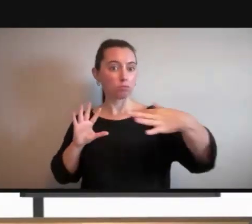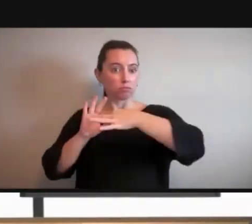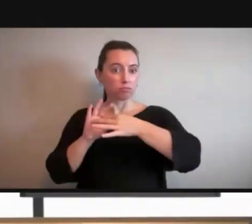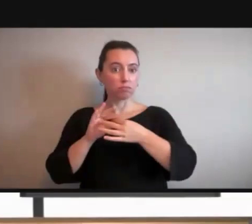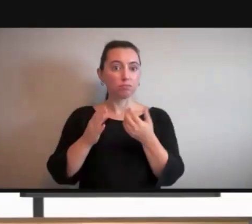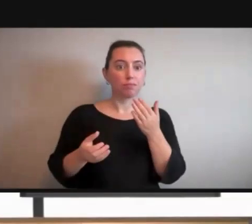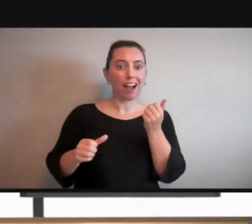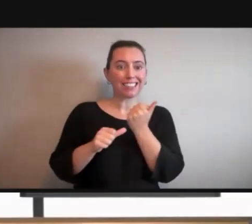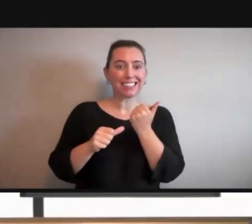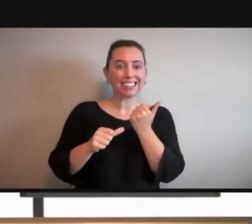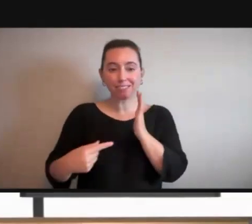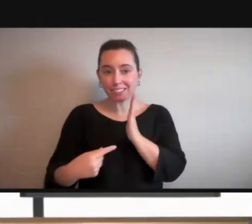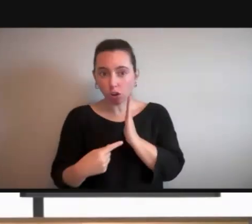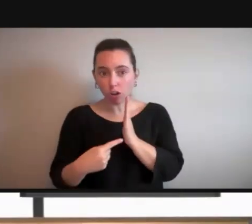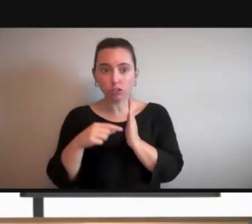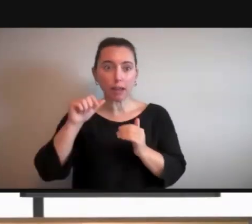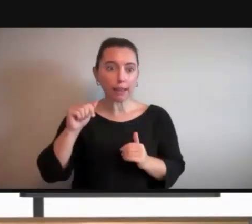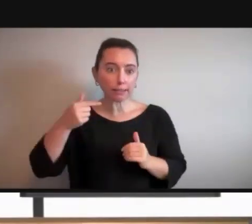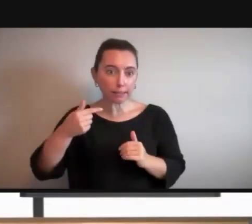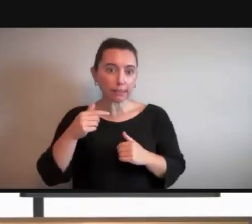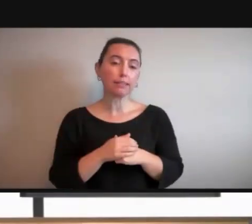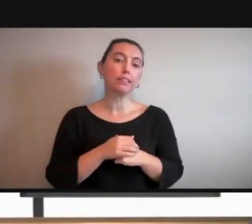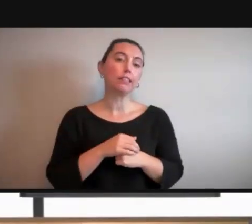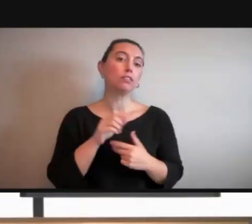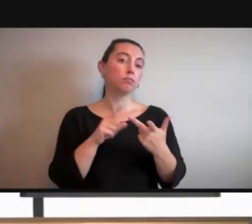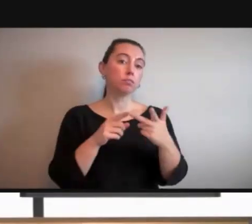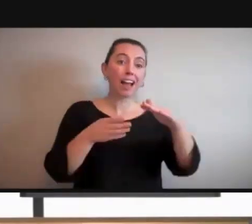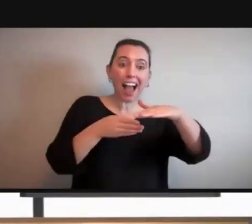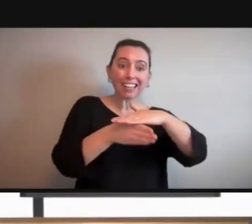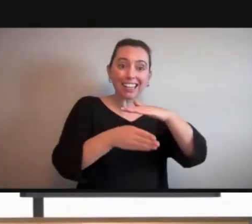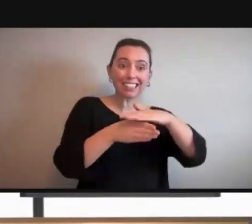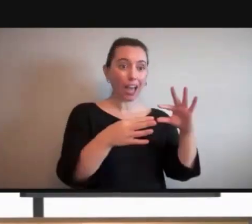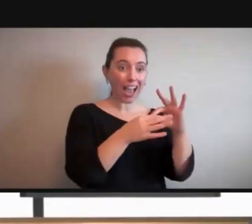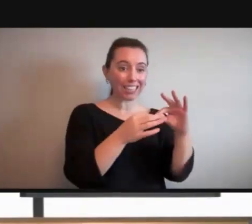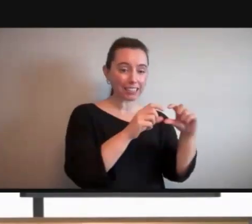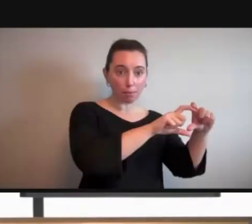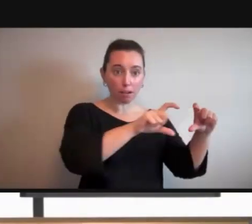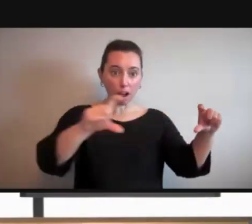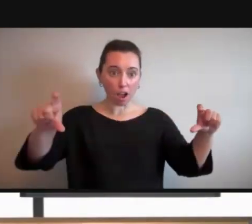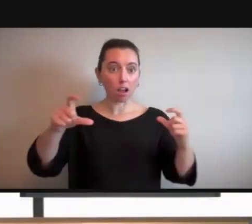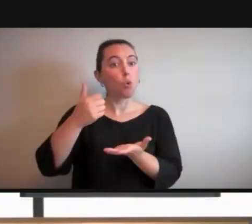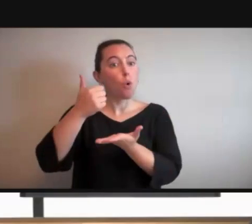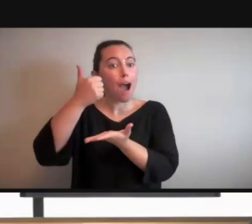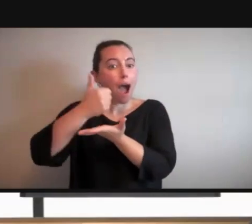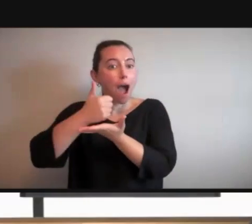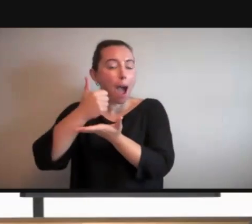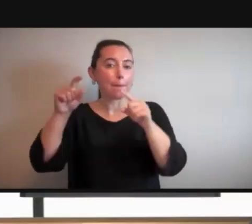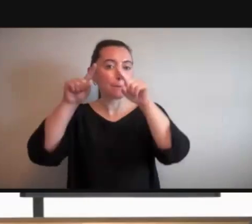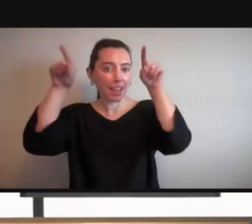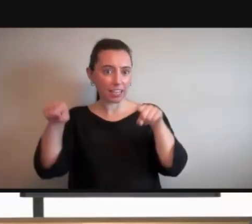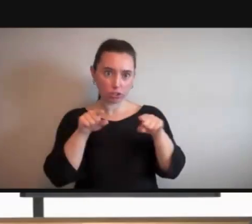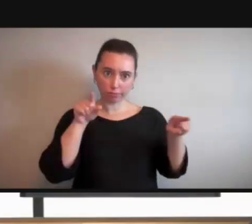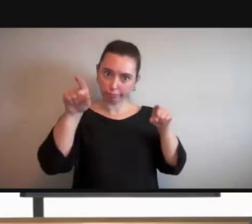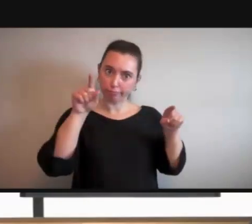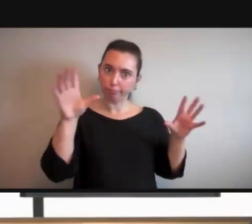mentions that the accessibility statement and help pages are both examples of the provision of product documentation. So all those